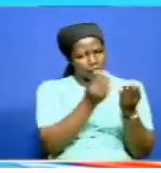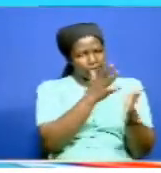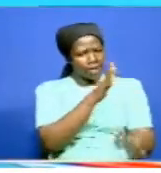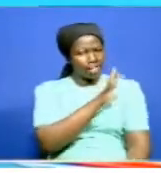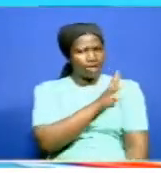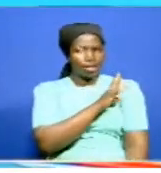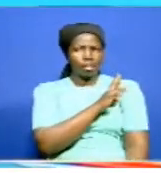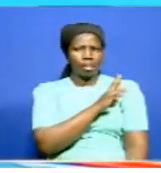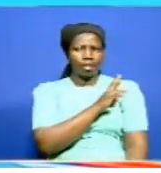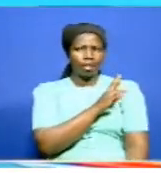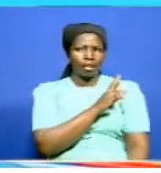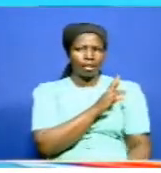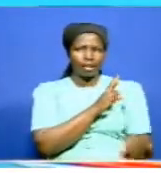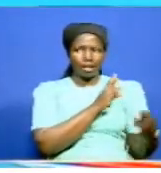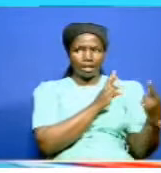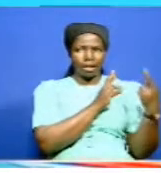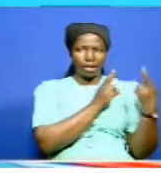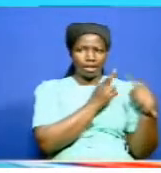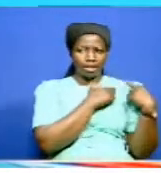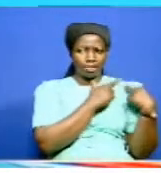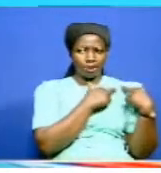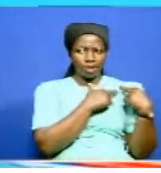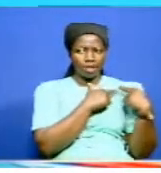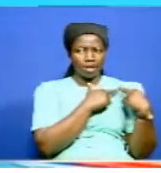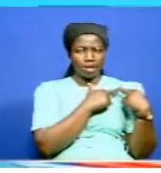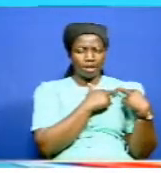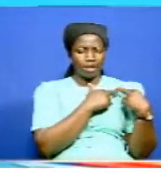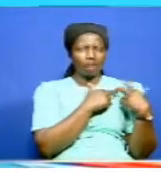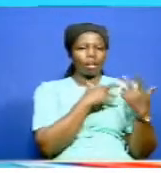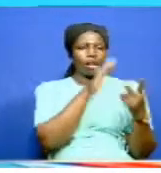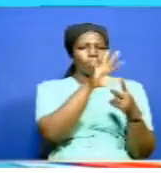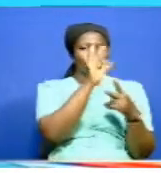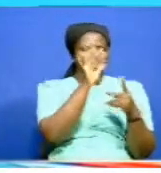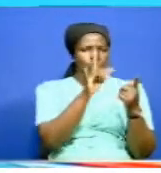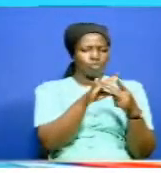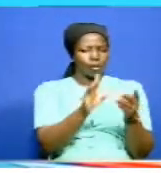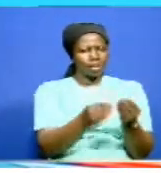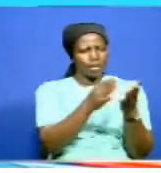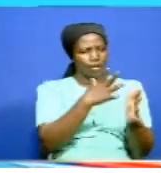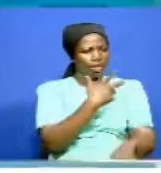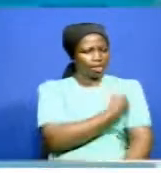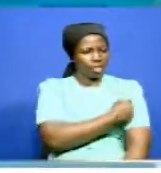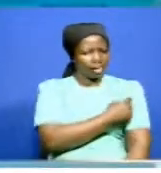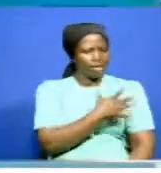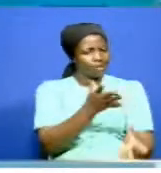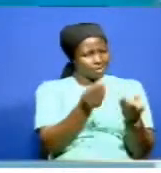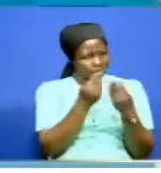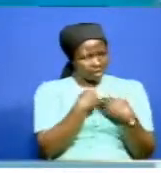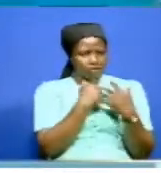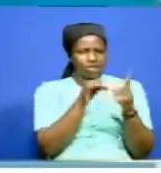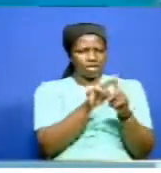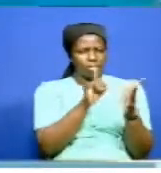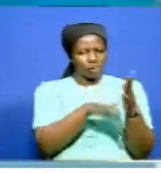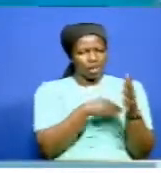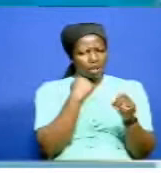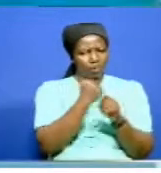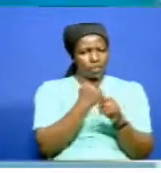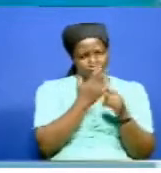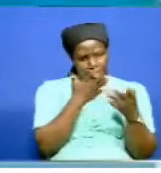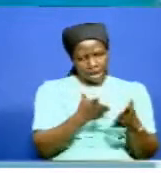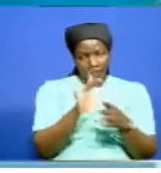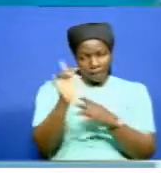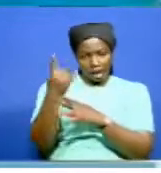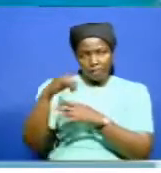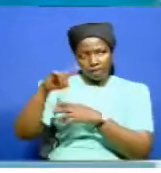to receive the jab receive the first jab, as we are doing right now? So, of course, first is the communication